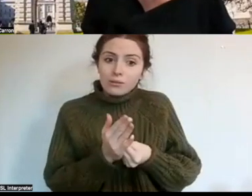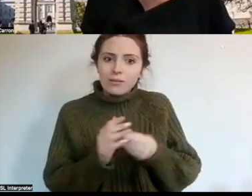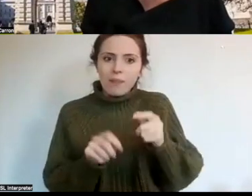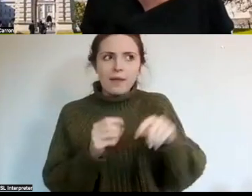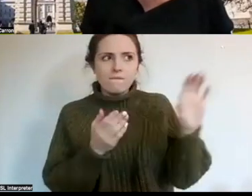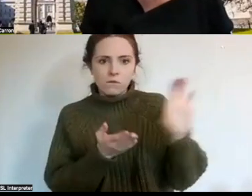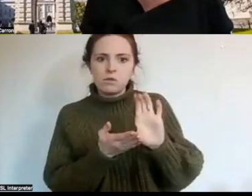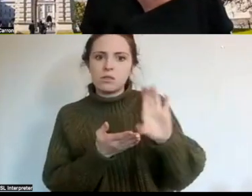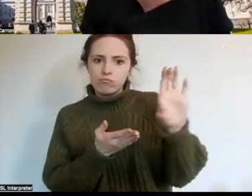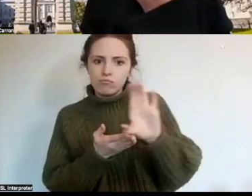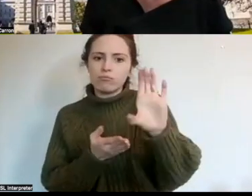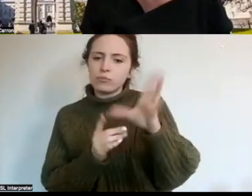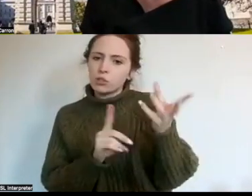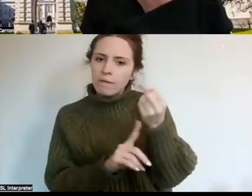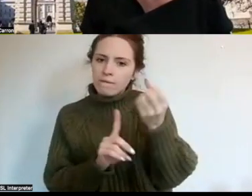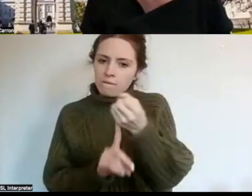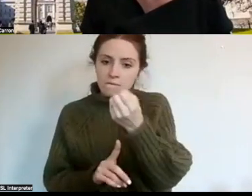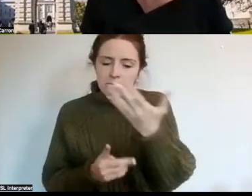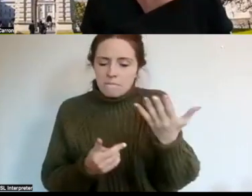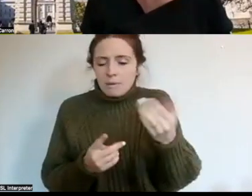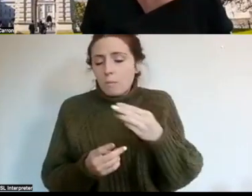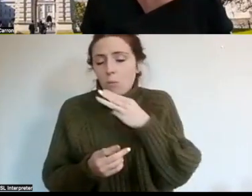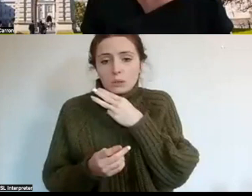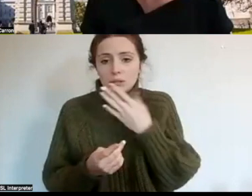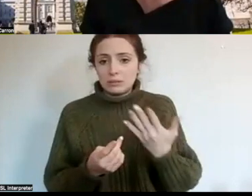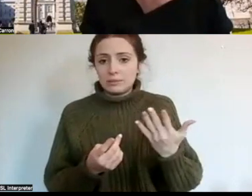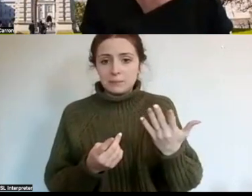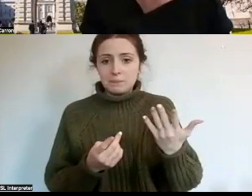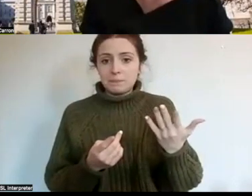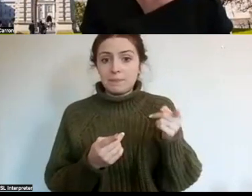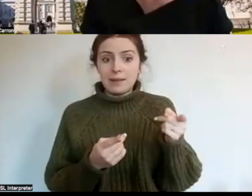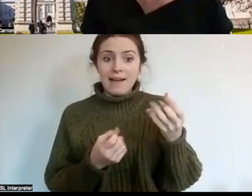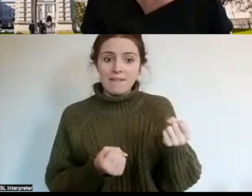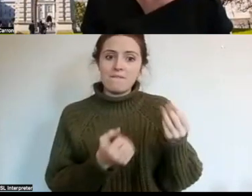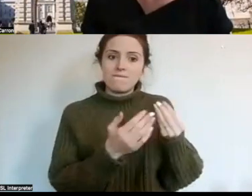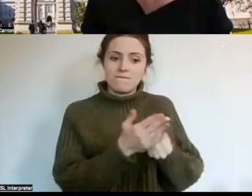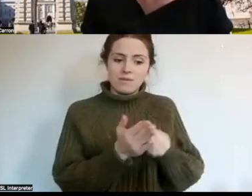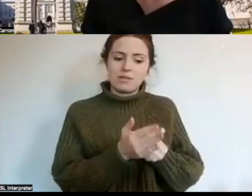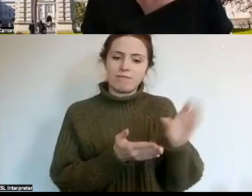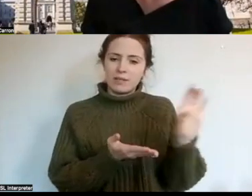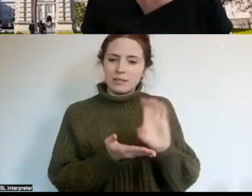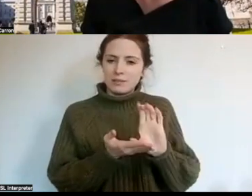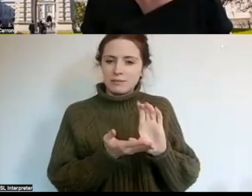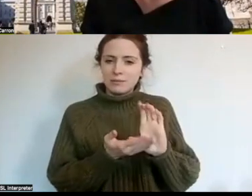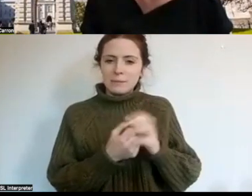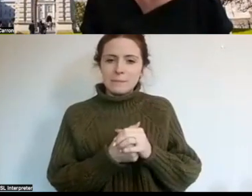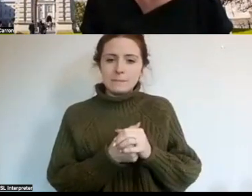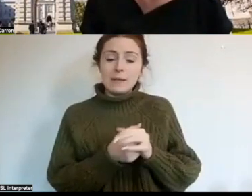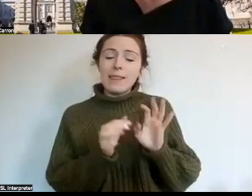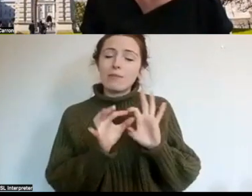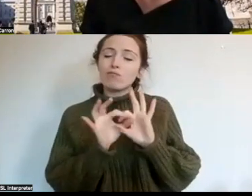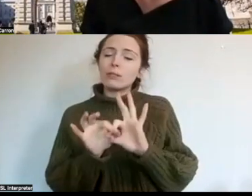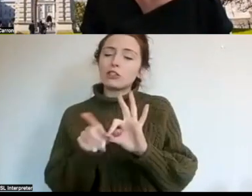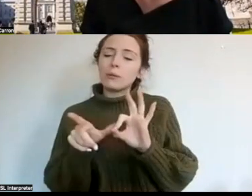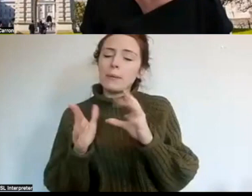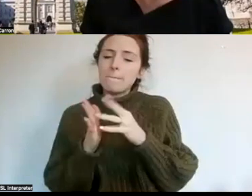put in place. You know, it's so important that is done. Like, and just in relation to the models, I just think as